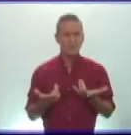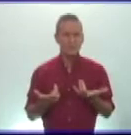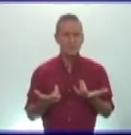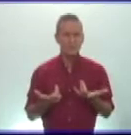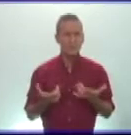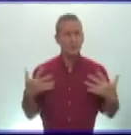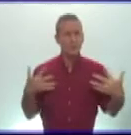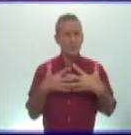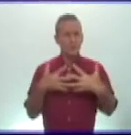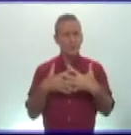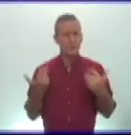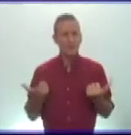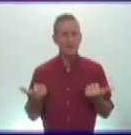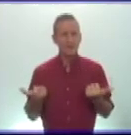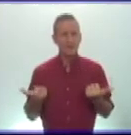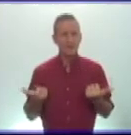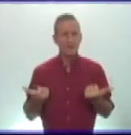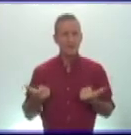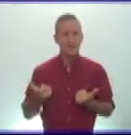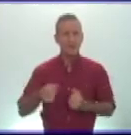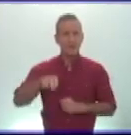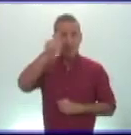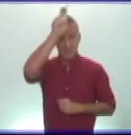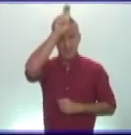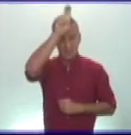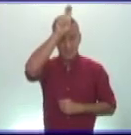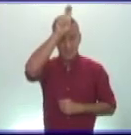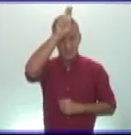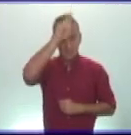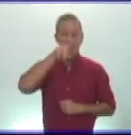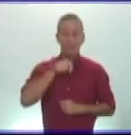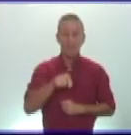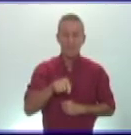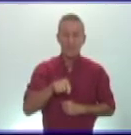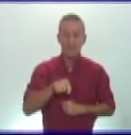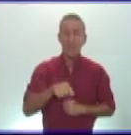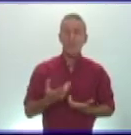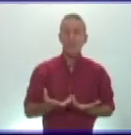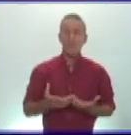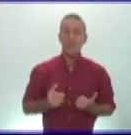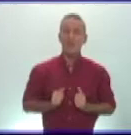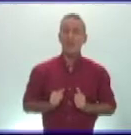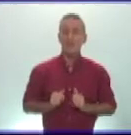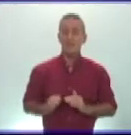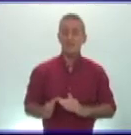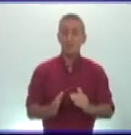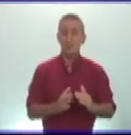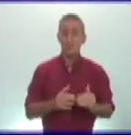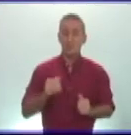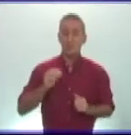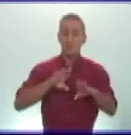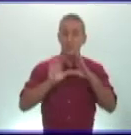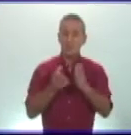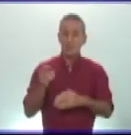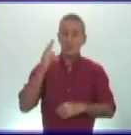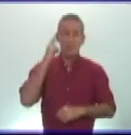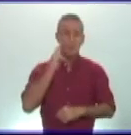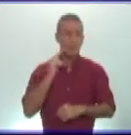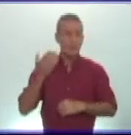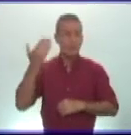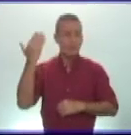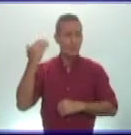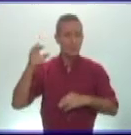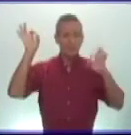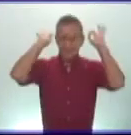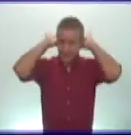related to Egypt, the great civilization of the ancient and also on Greece. The meeting today,